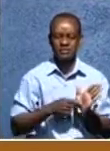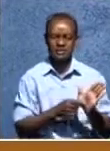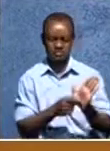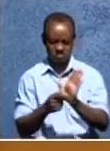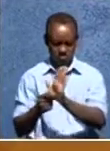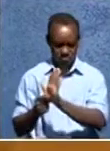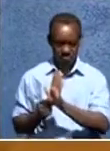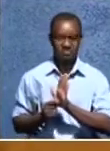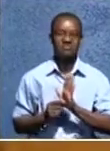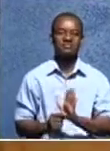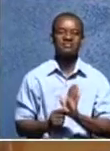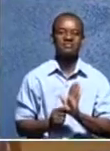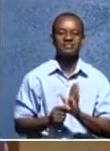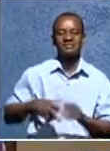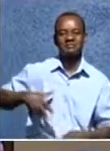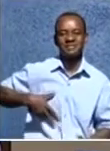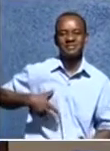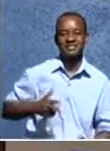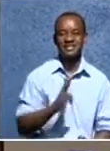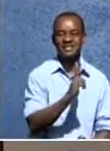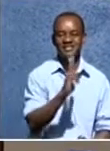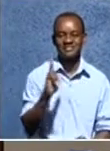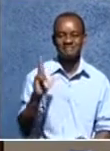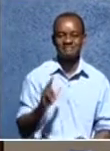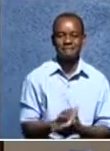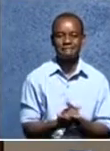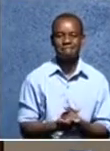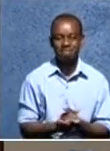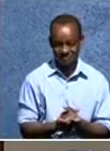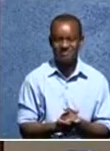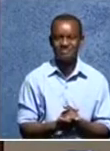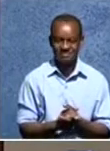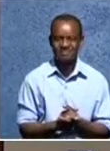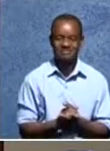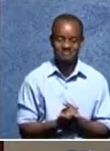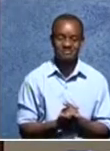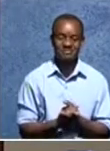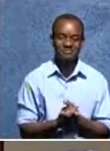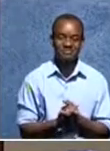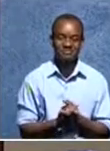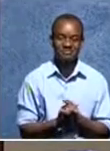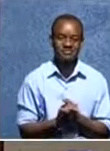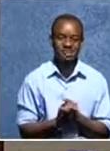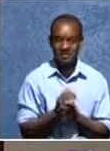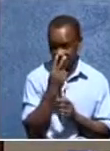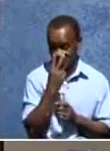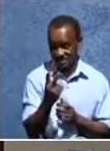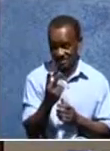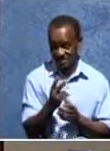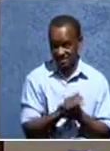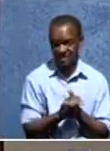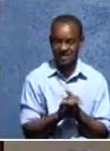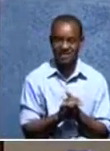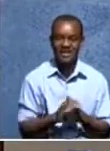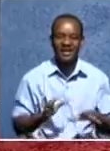rational benefits as well as the emotional benefits. They say charity starts at home. The Namibians have to believe first before we go to the